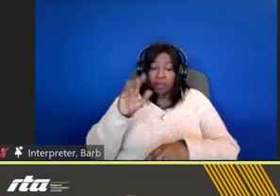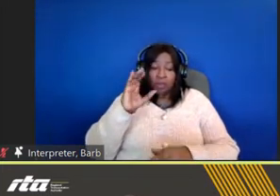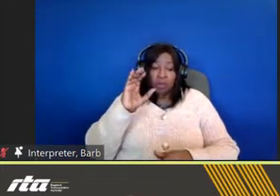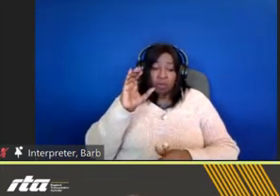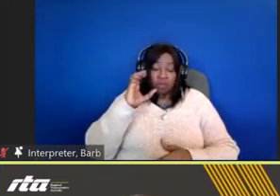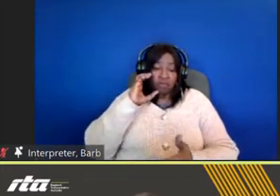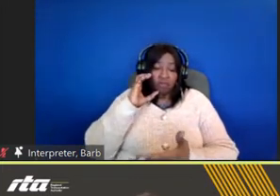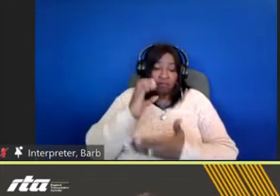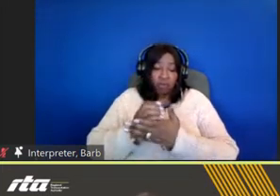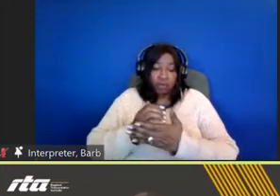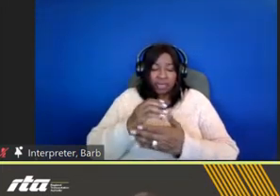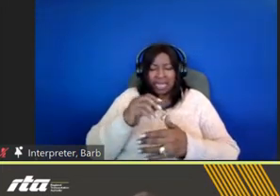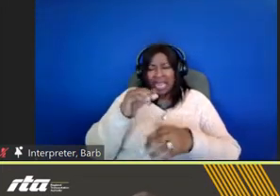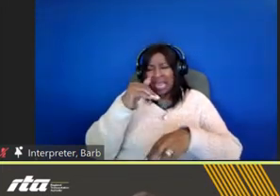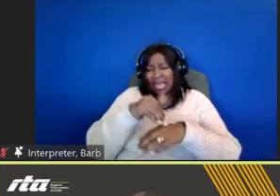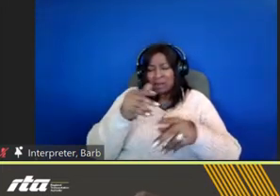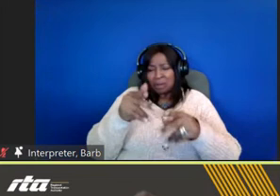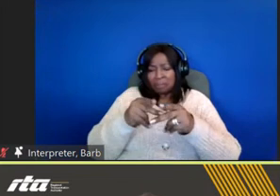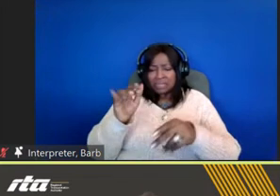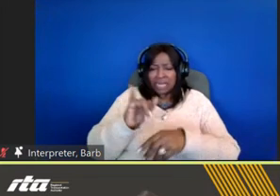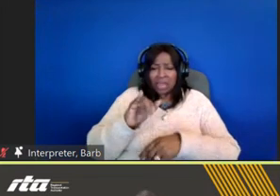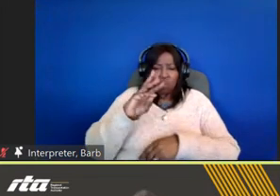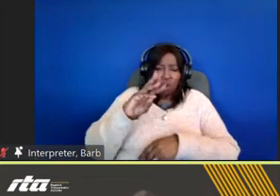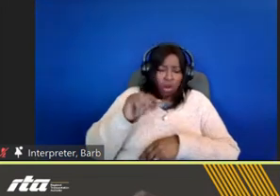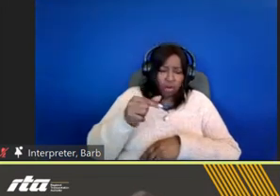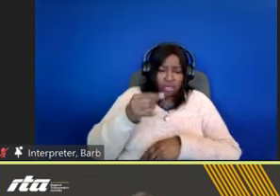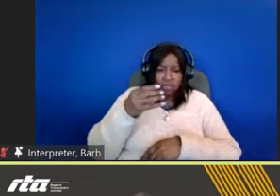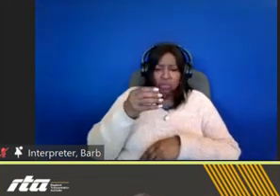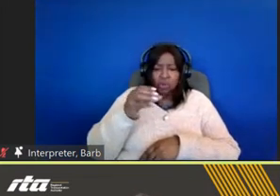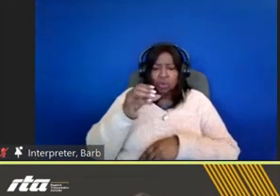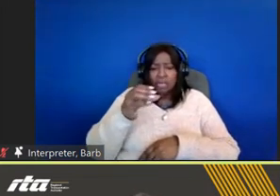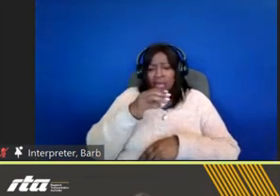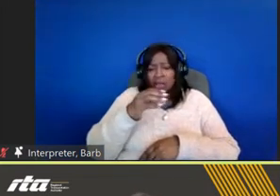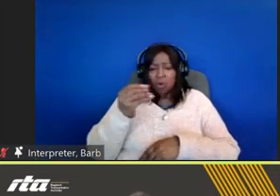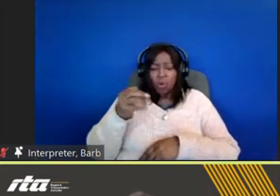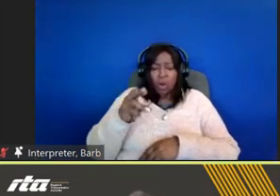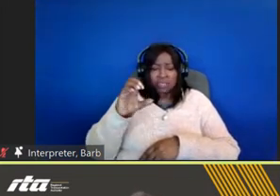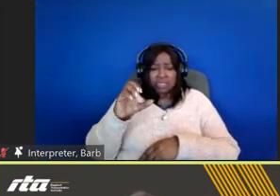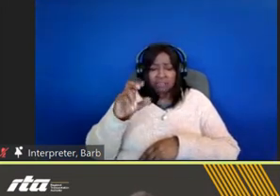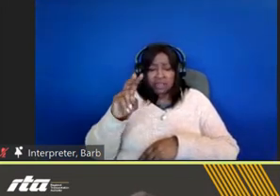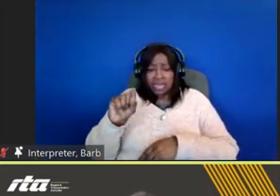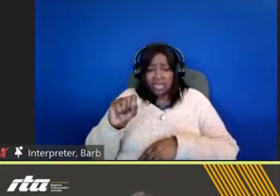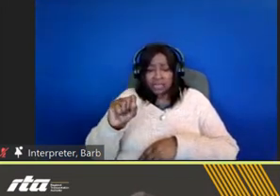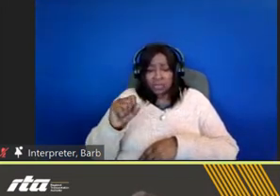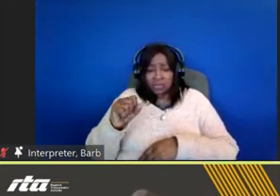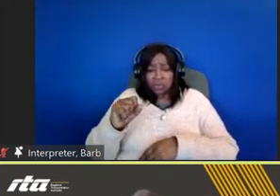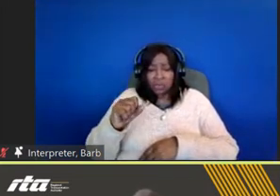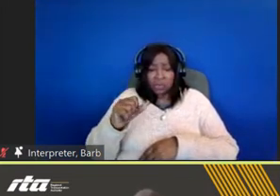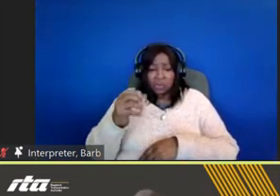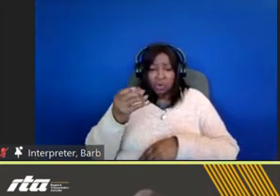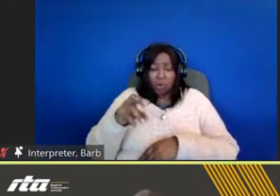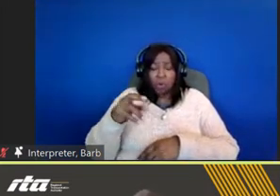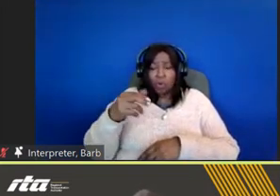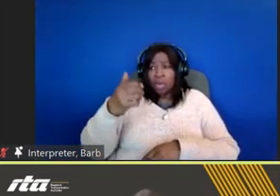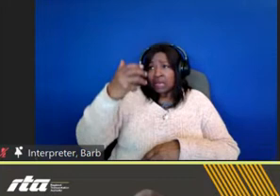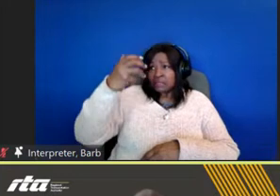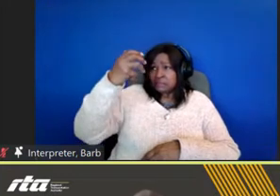like Walgreens or CVS, et cetera, or it can also be a digital photo taken as a selfie